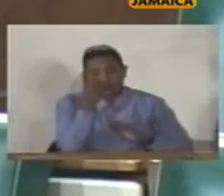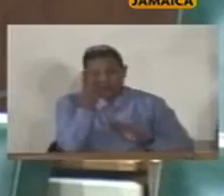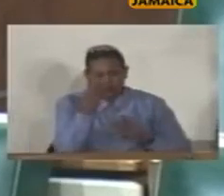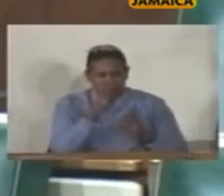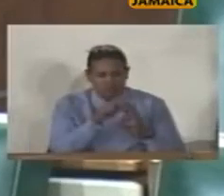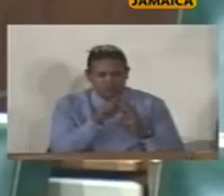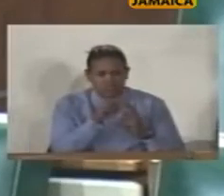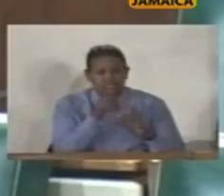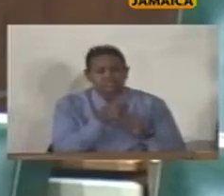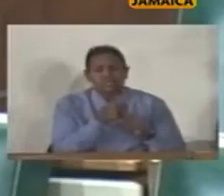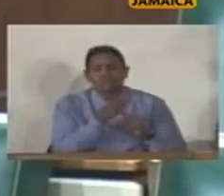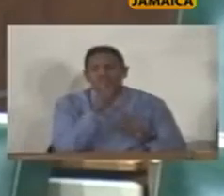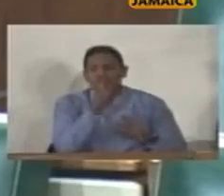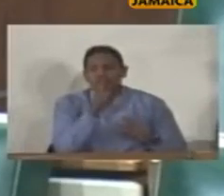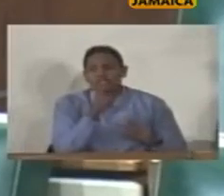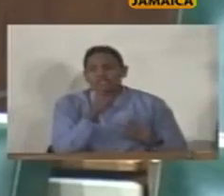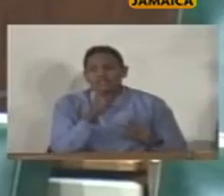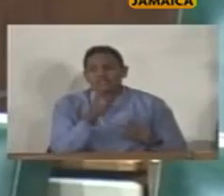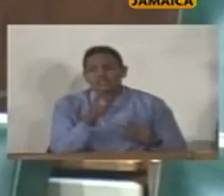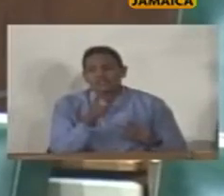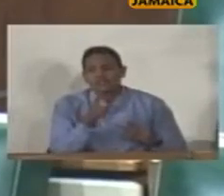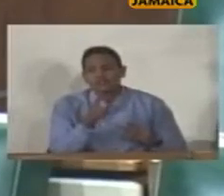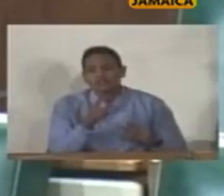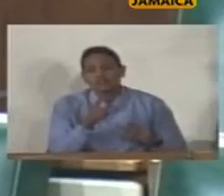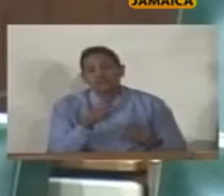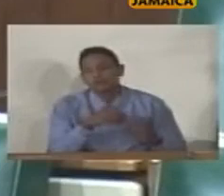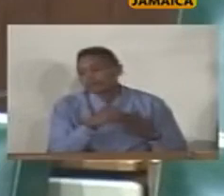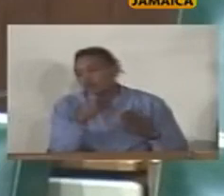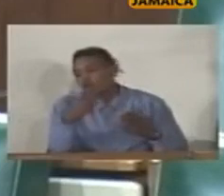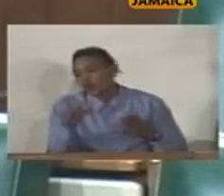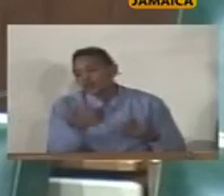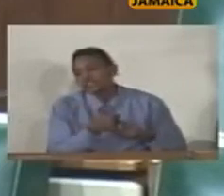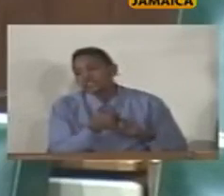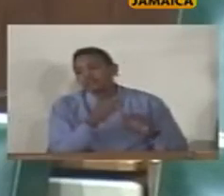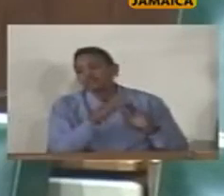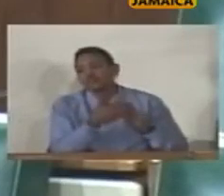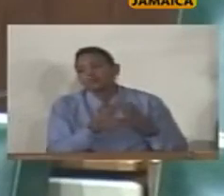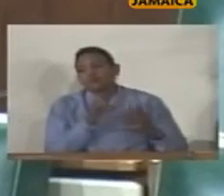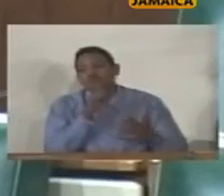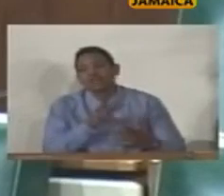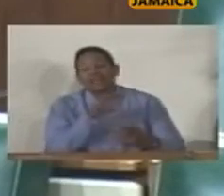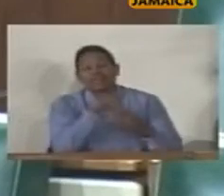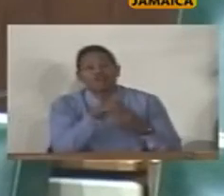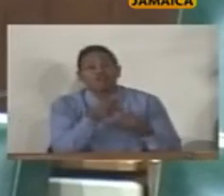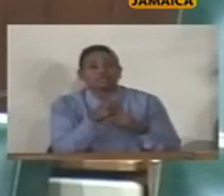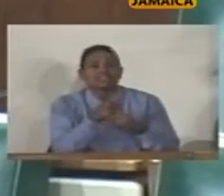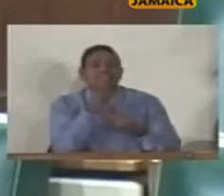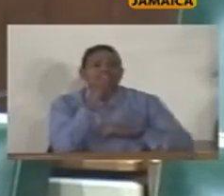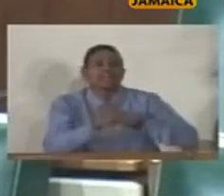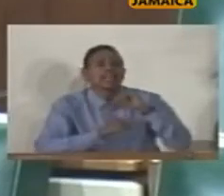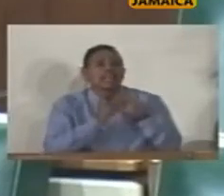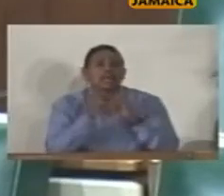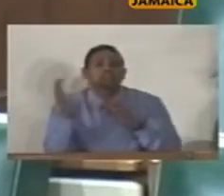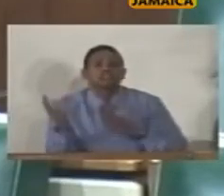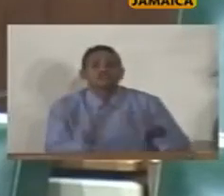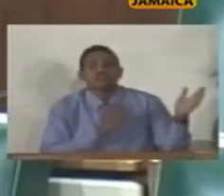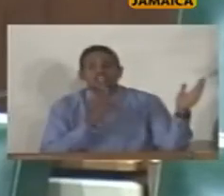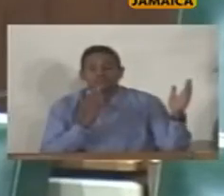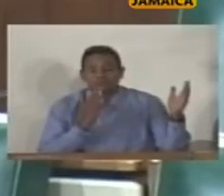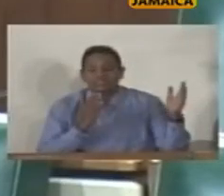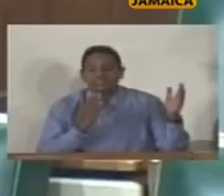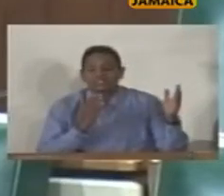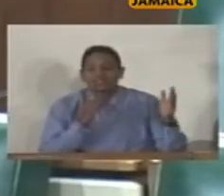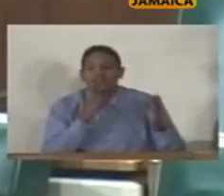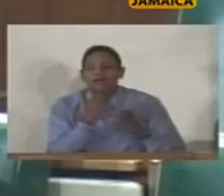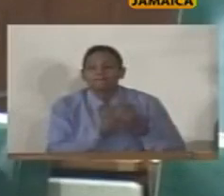have actually precluded Jamaica's involvement in international arrangements, as